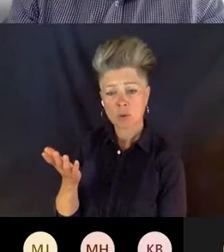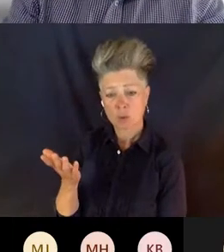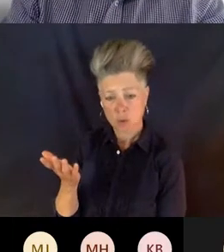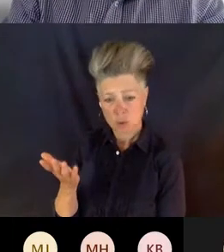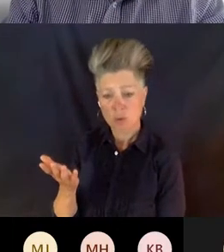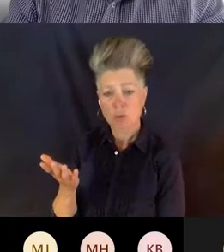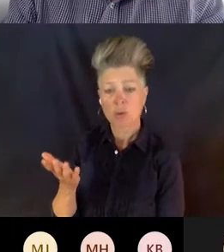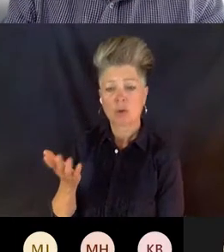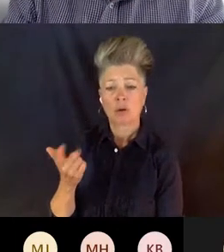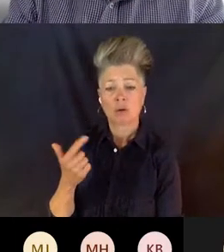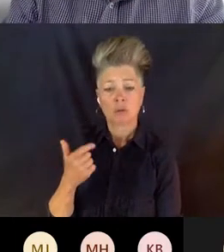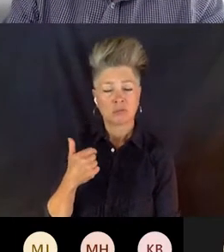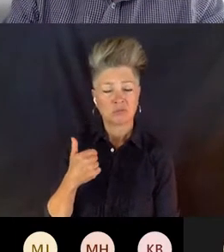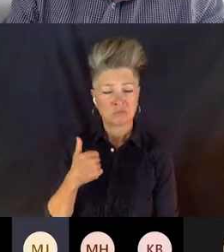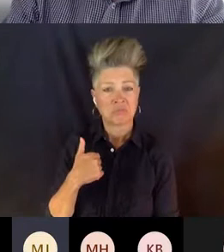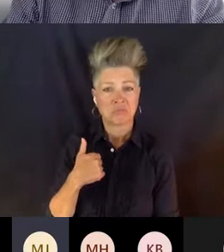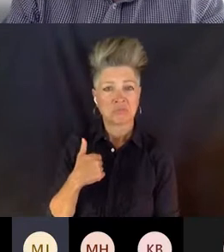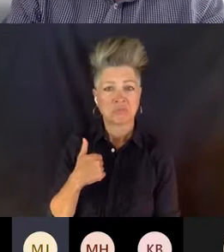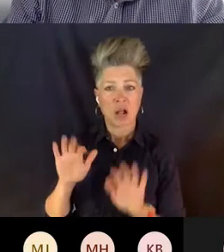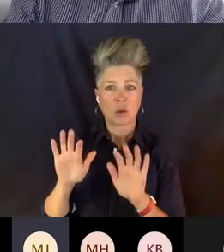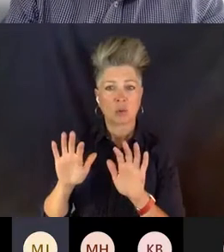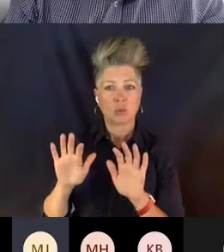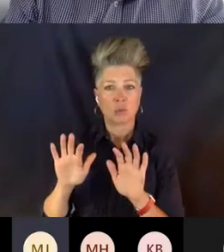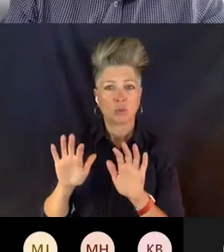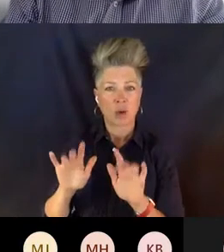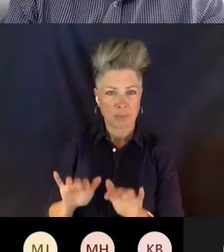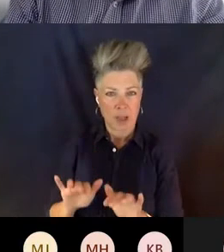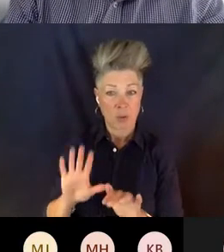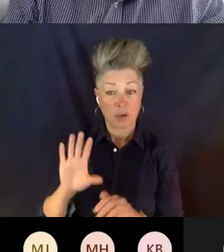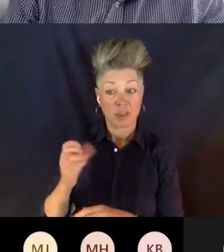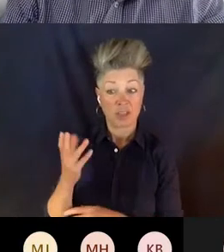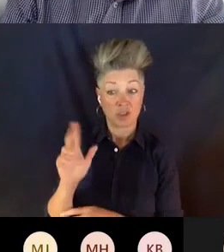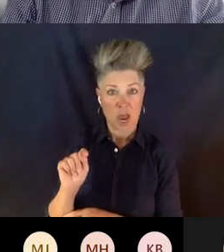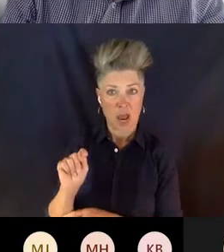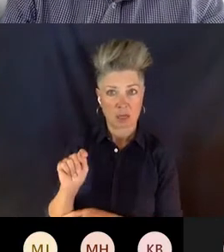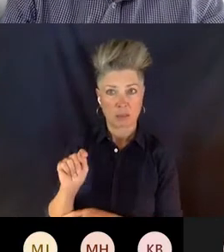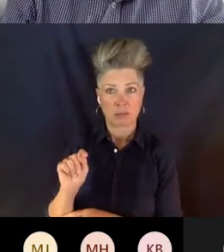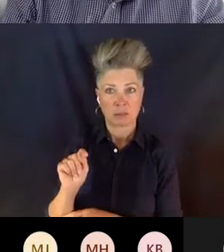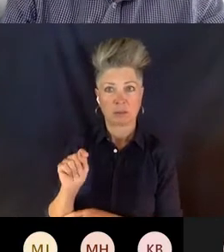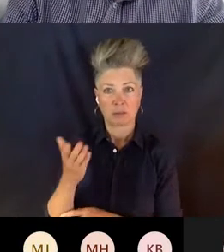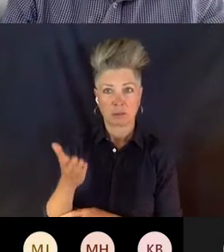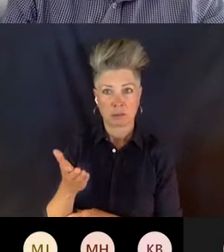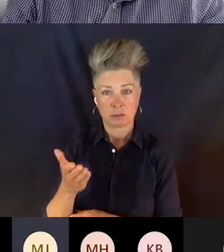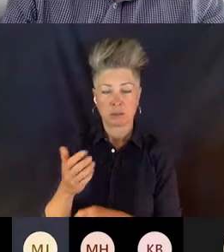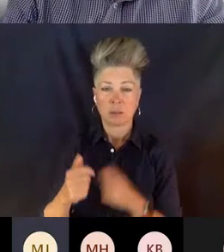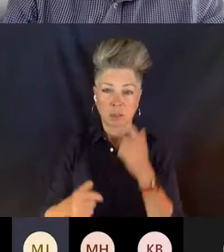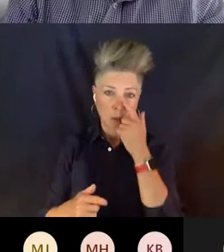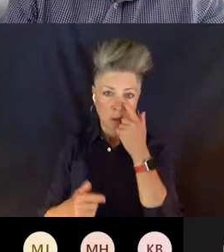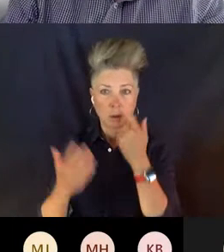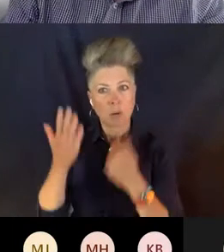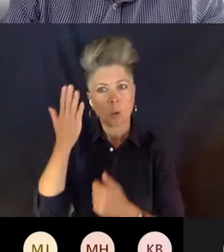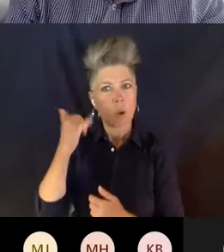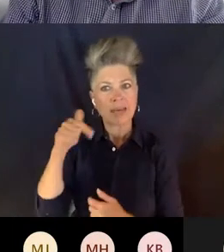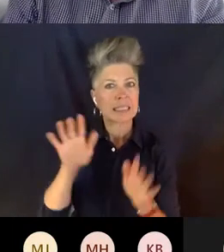I'll write them out in the chat, right? So why does this